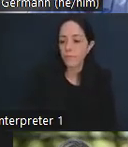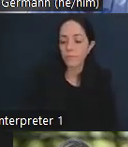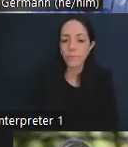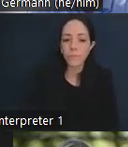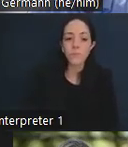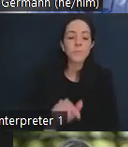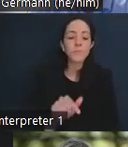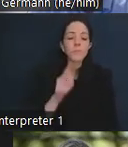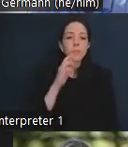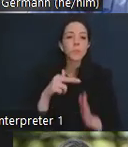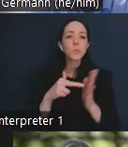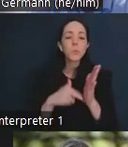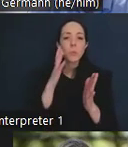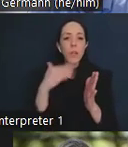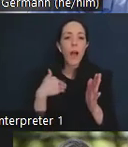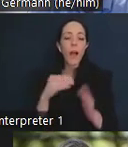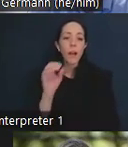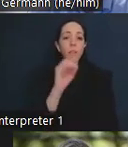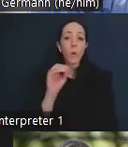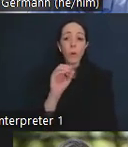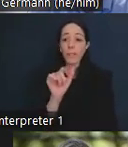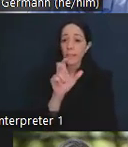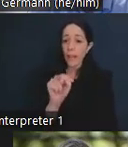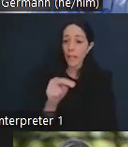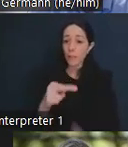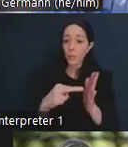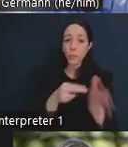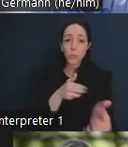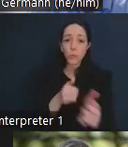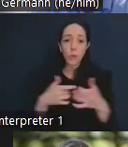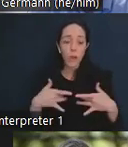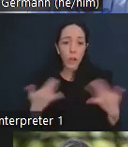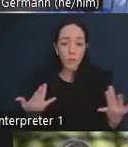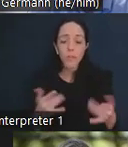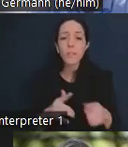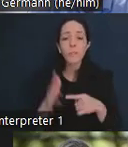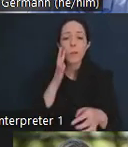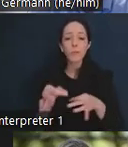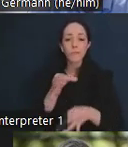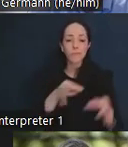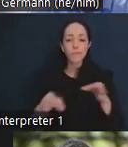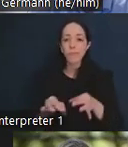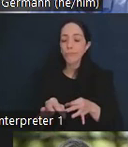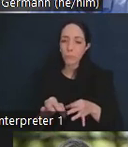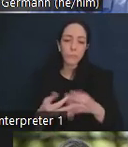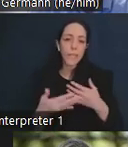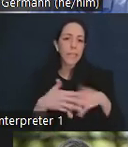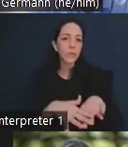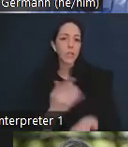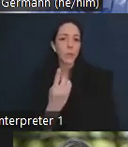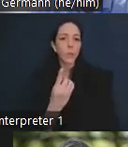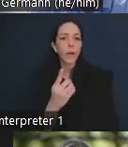some Oregon administrative rule updates, but we will also need to update our integrated one system, which takes